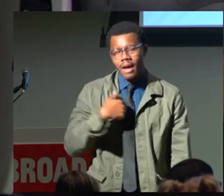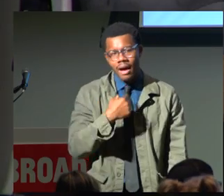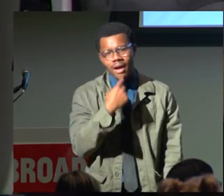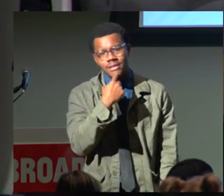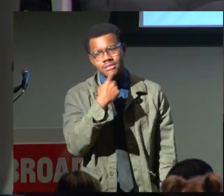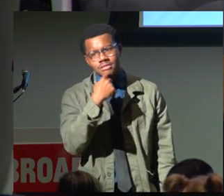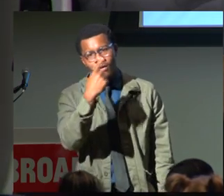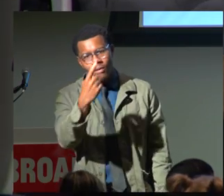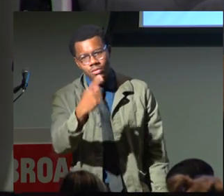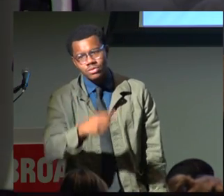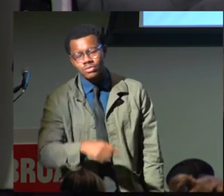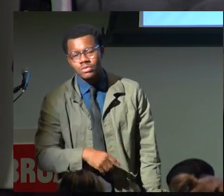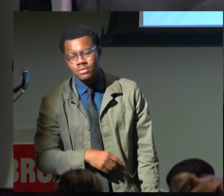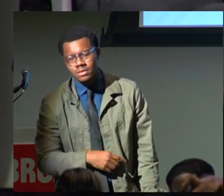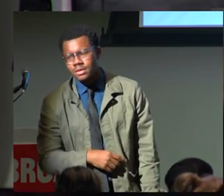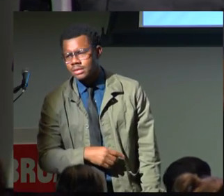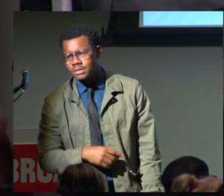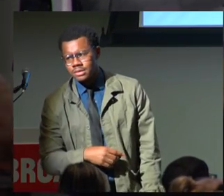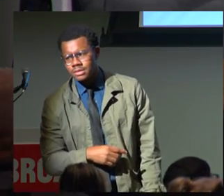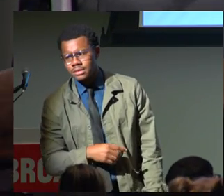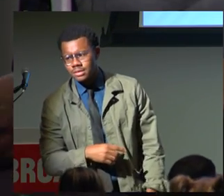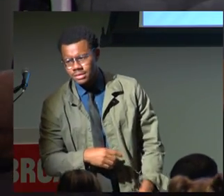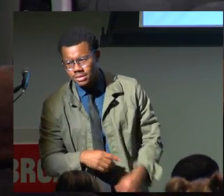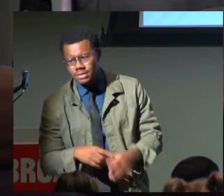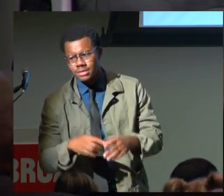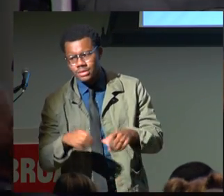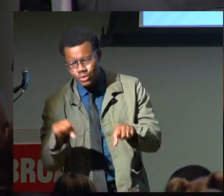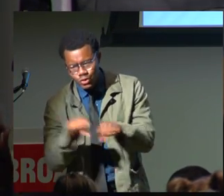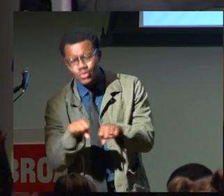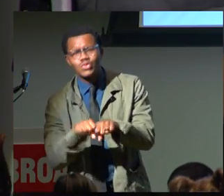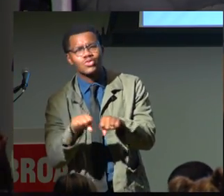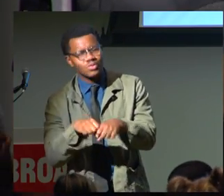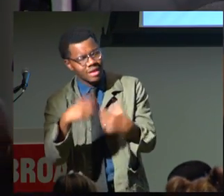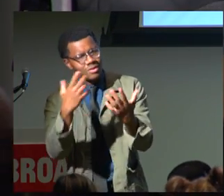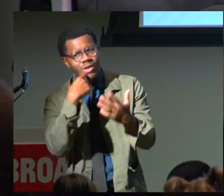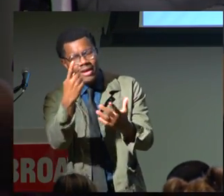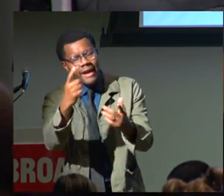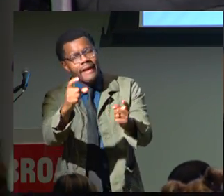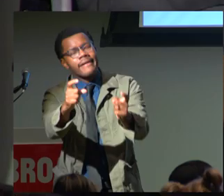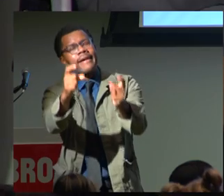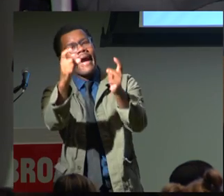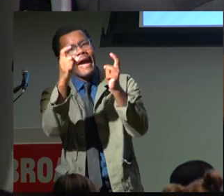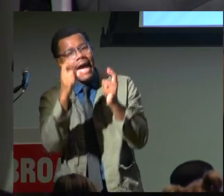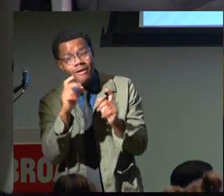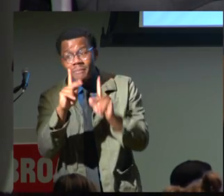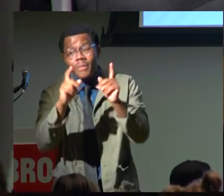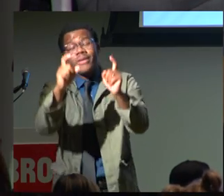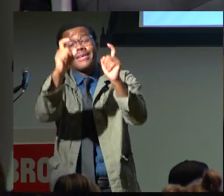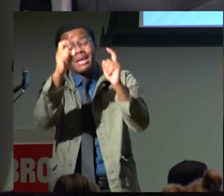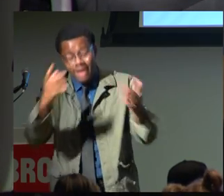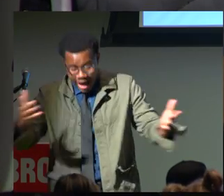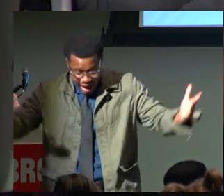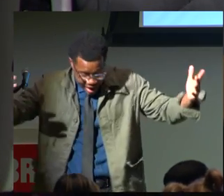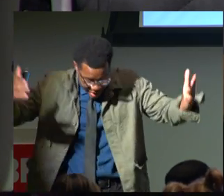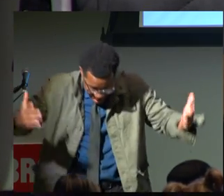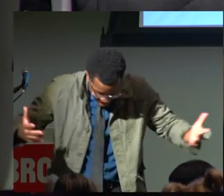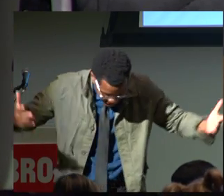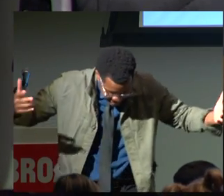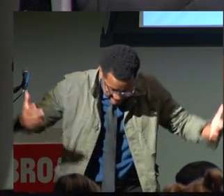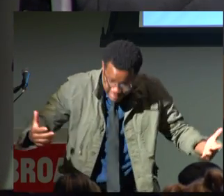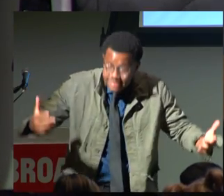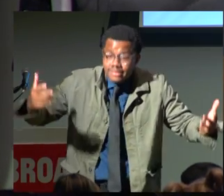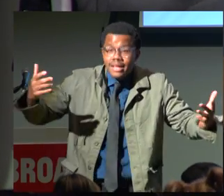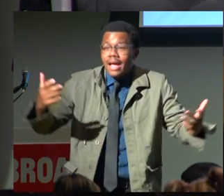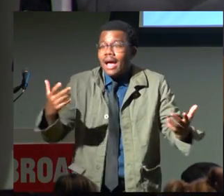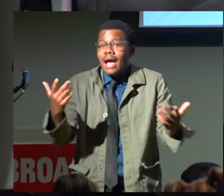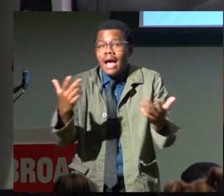given me these things. I have a lot of generous, kind people that's giving me these clothes. I'm not buying